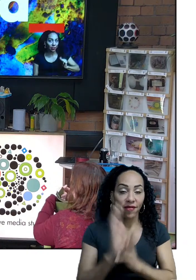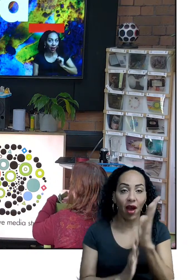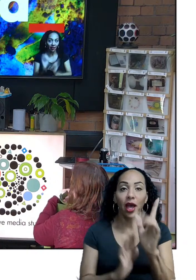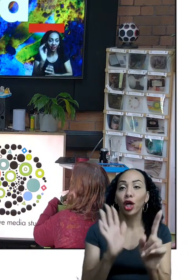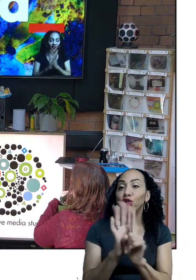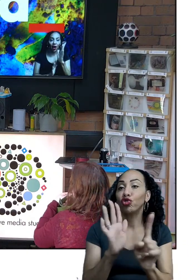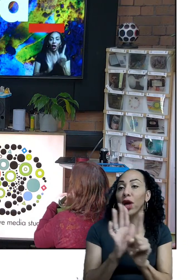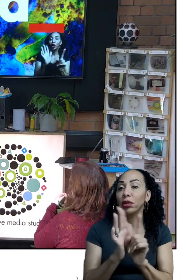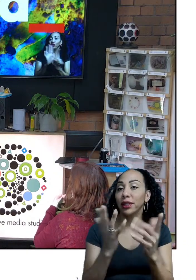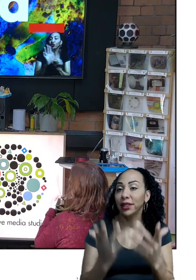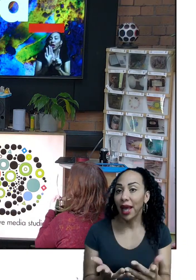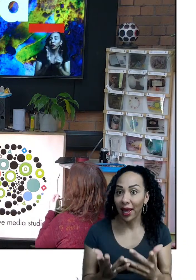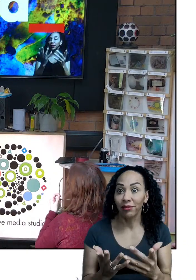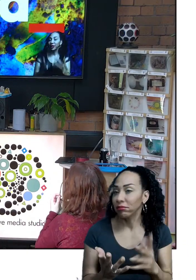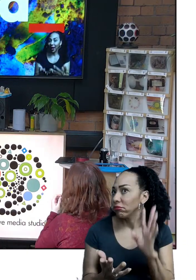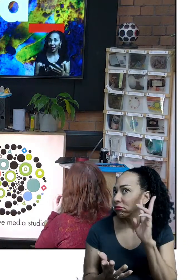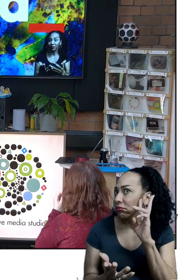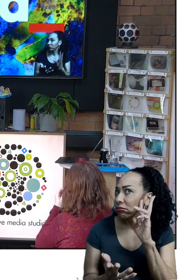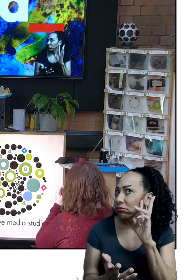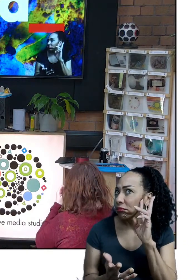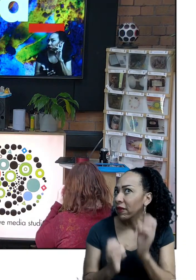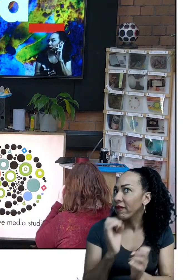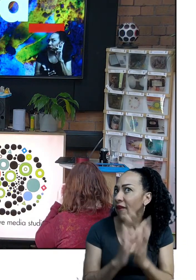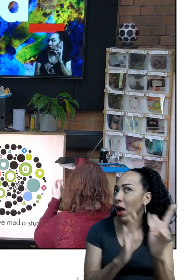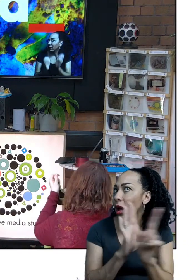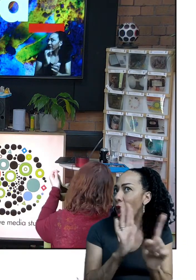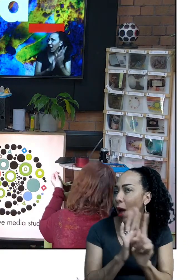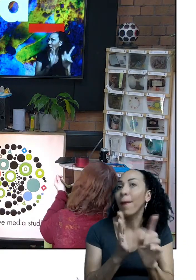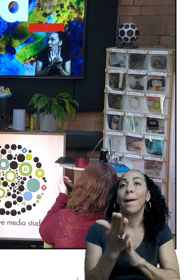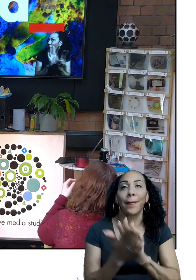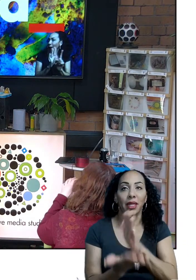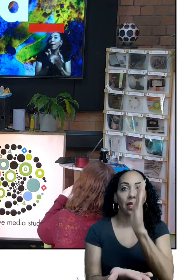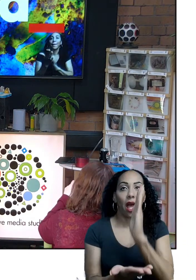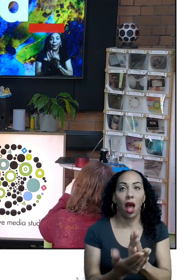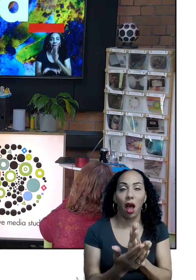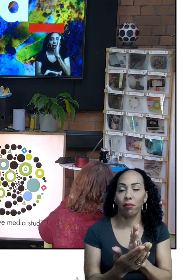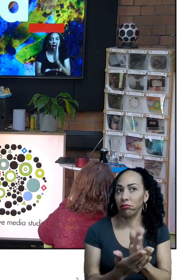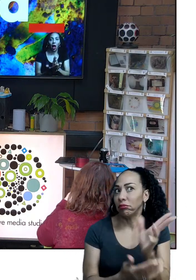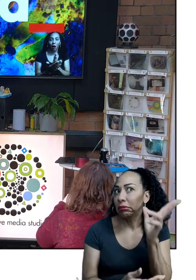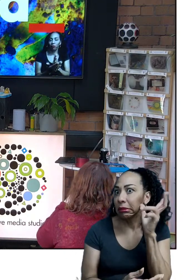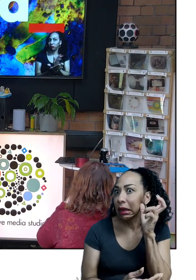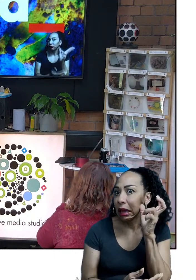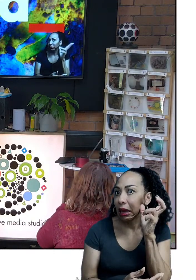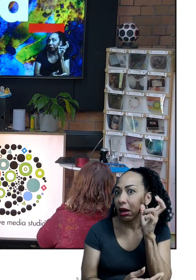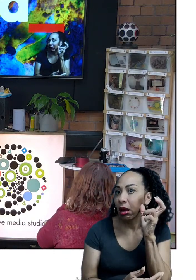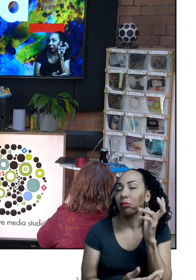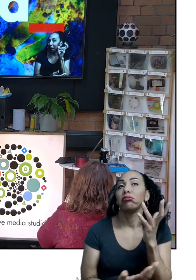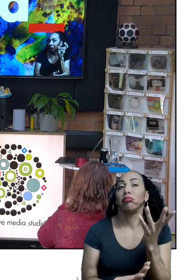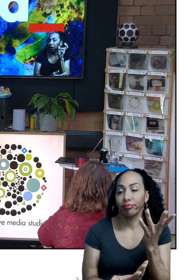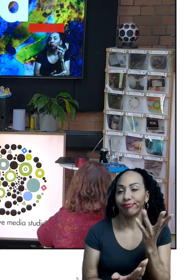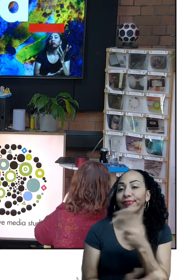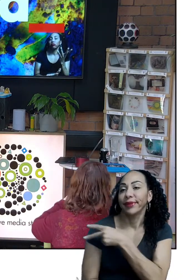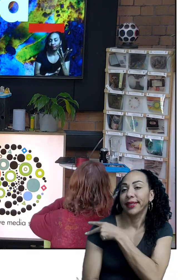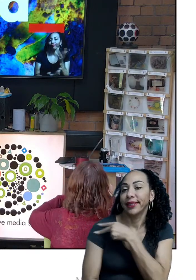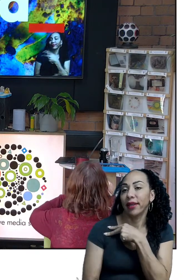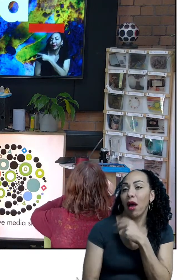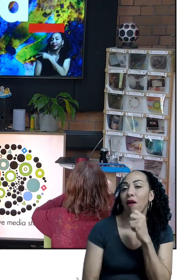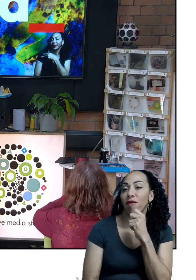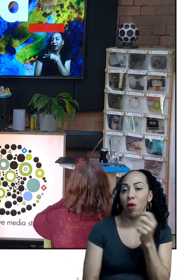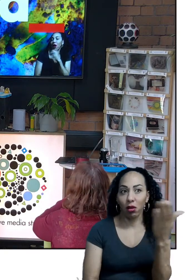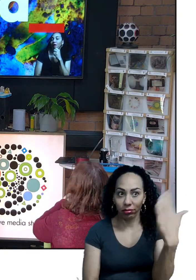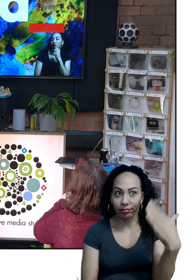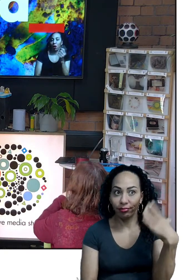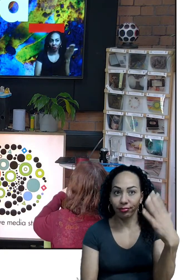it's probably real. So if you hear that fire alarm, the studio team will direct you towards the fire